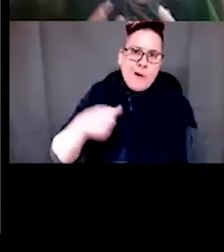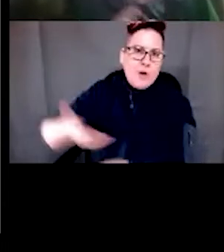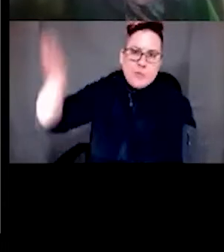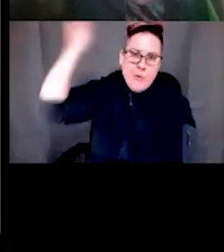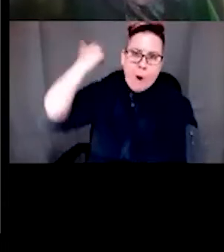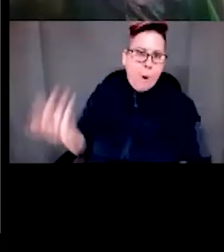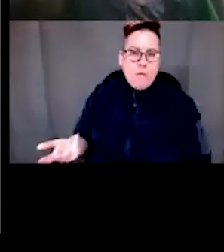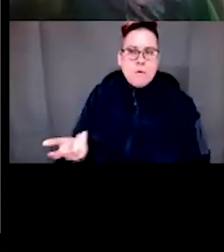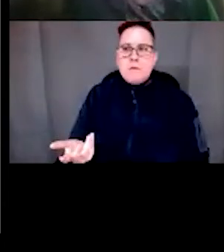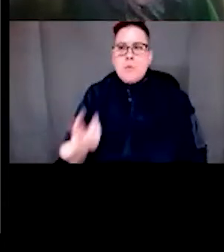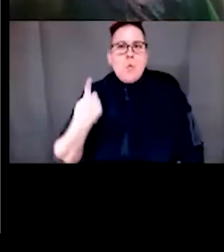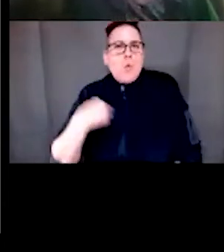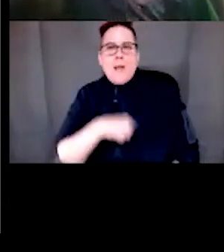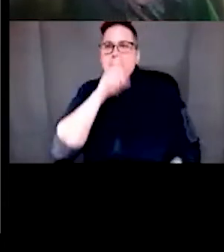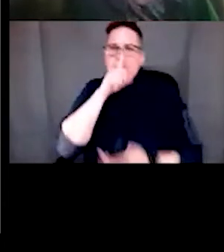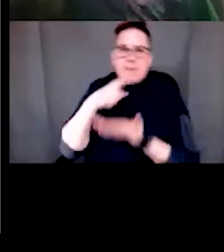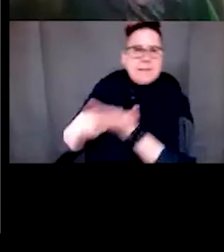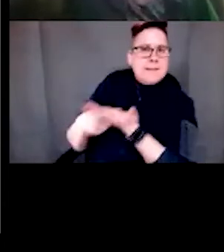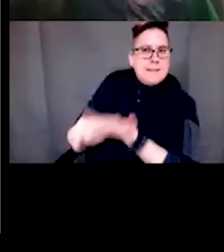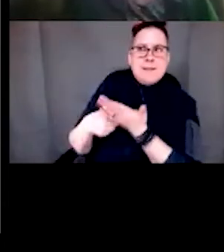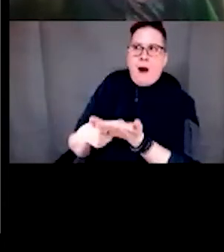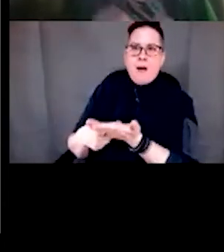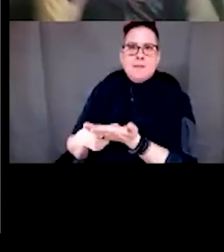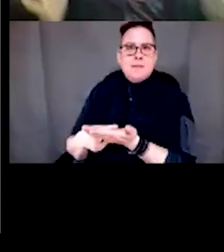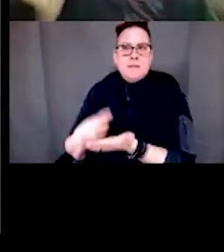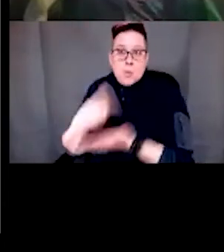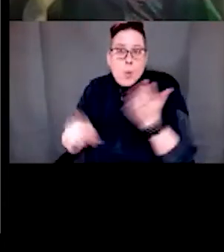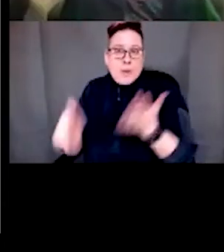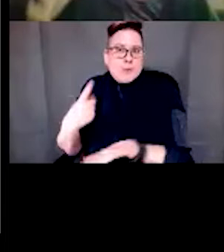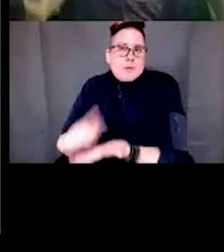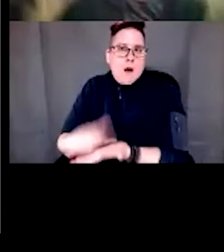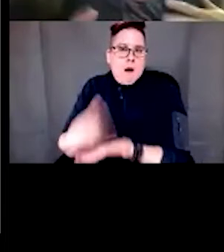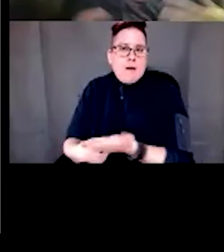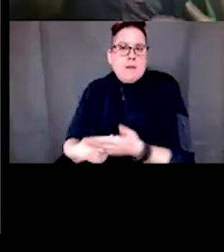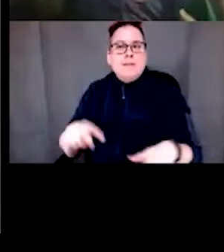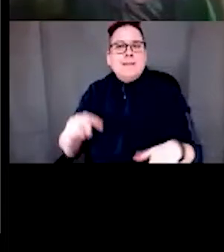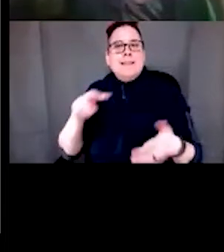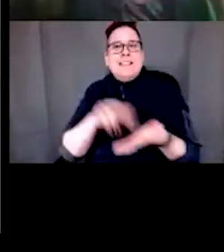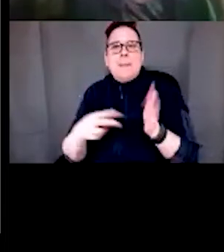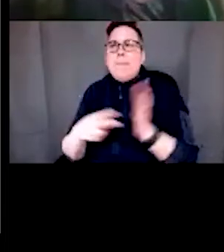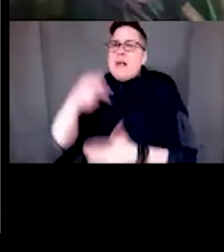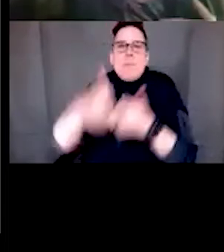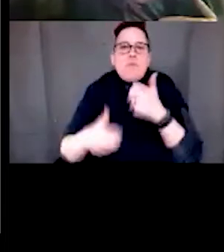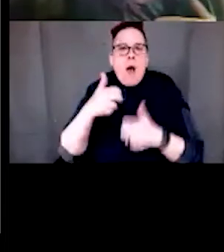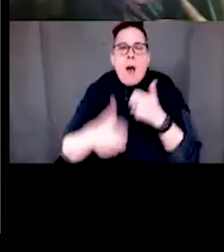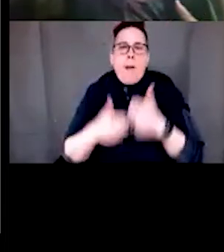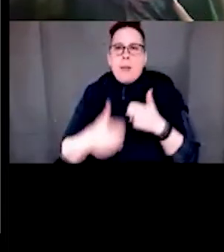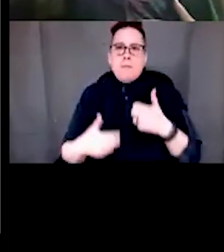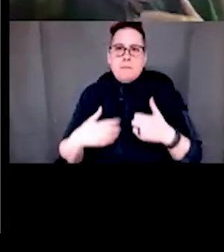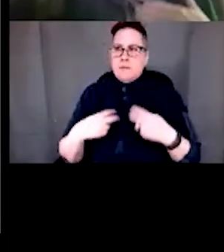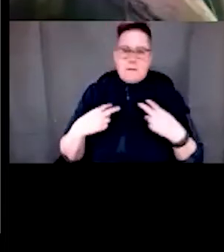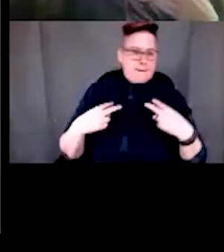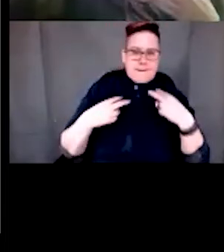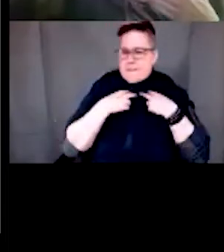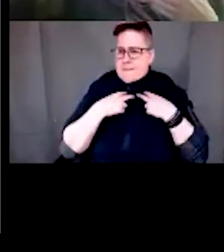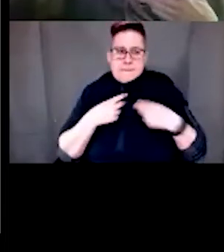didn't really have the conversations that we needed to be having. And so these issues of moral dilemma and moral distress